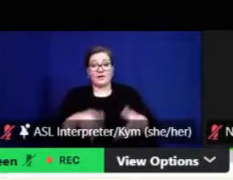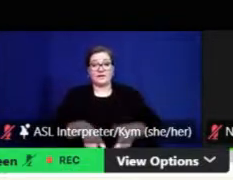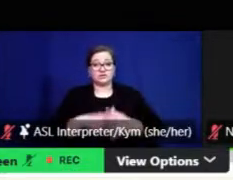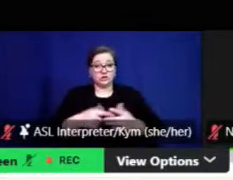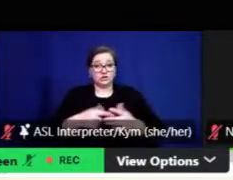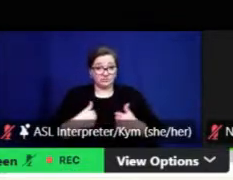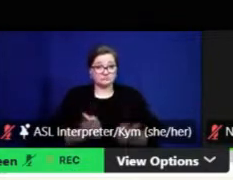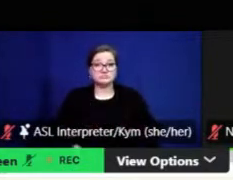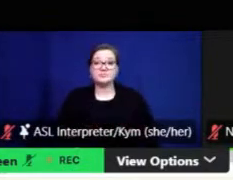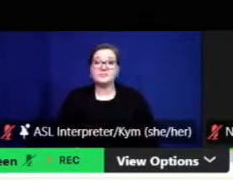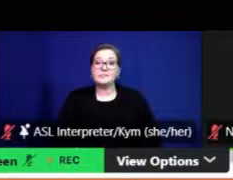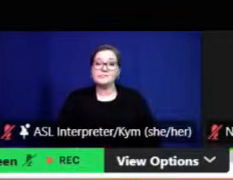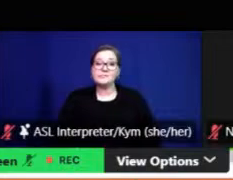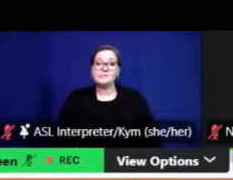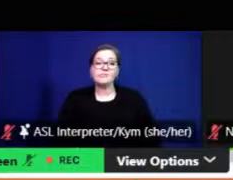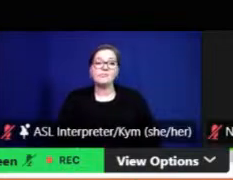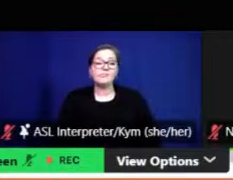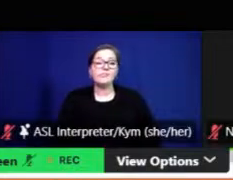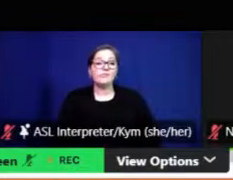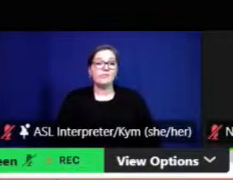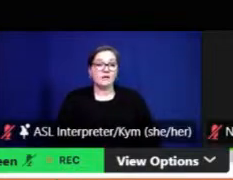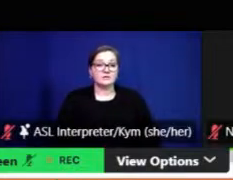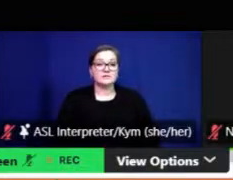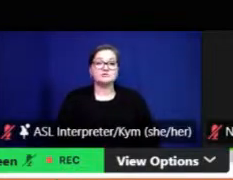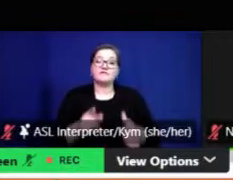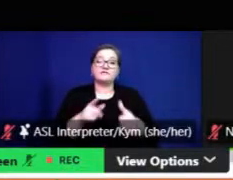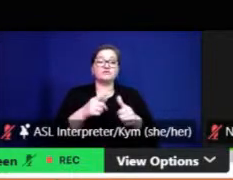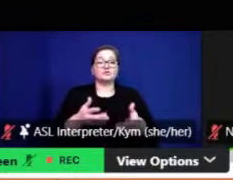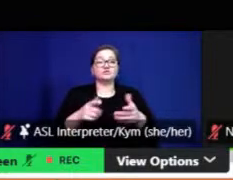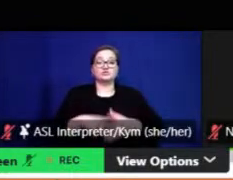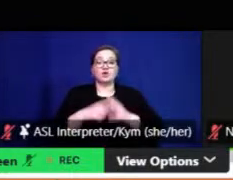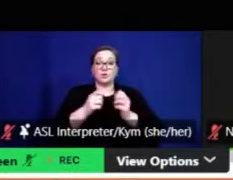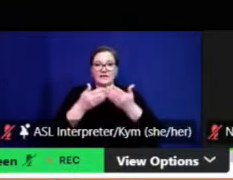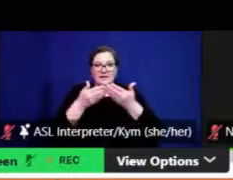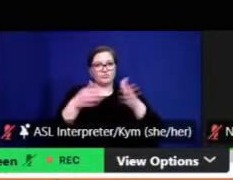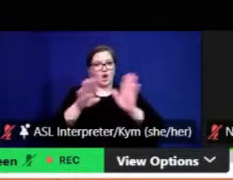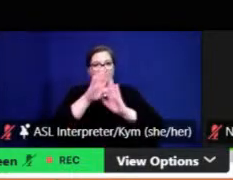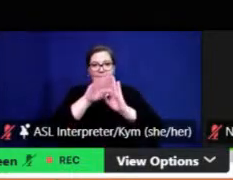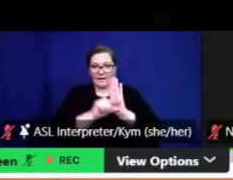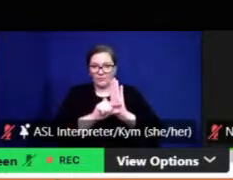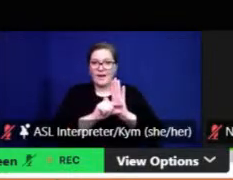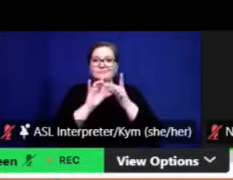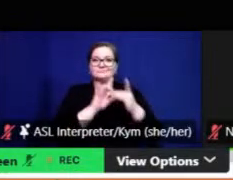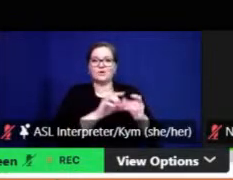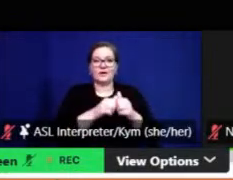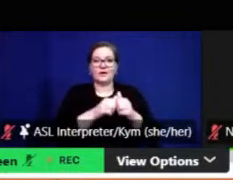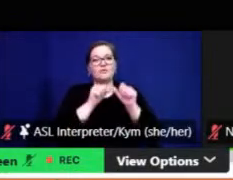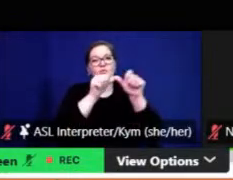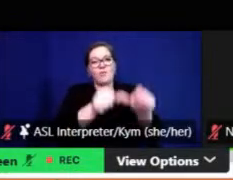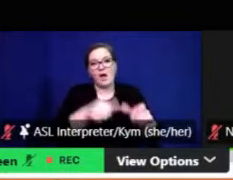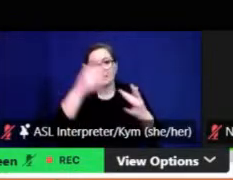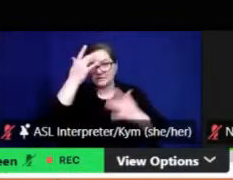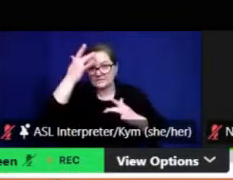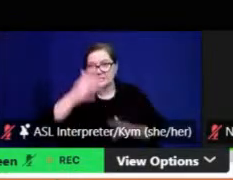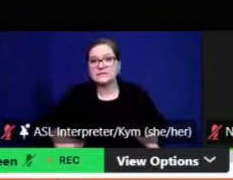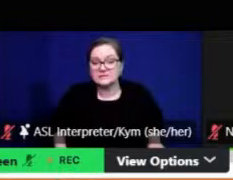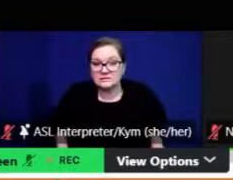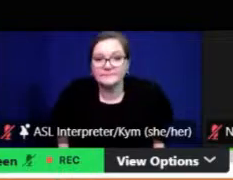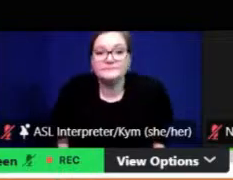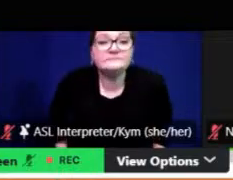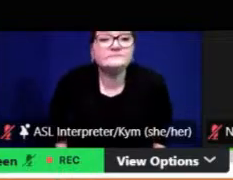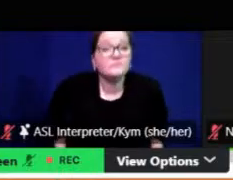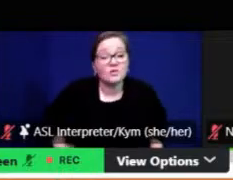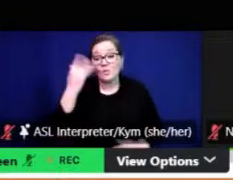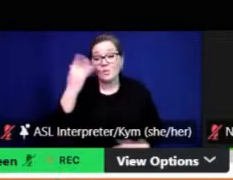started. So we want to start off with just a broad background about chronic diseases, as that can be an important part